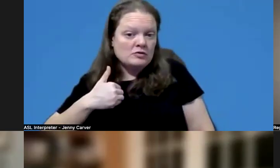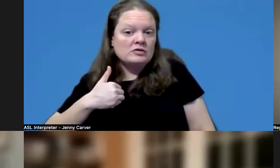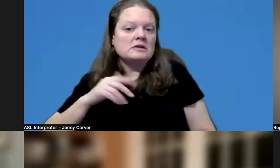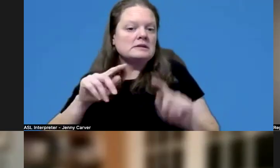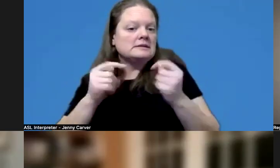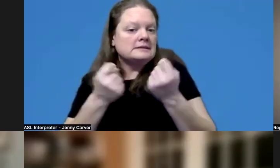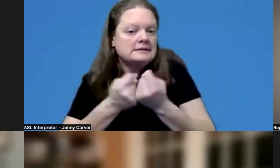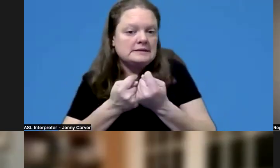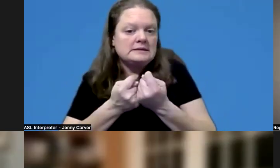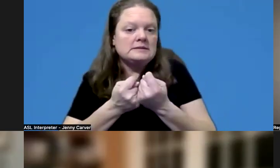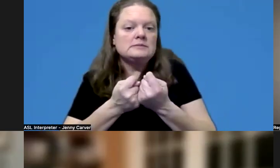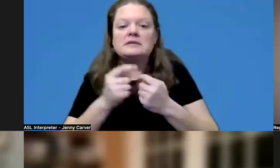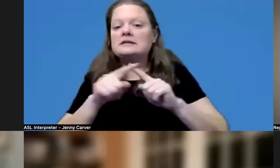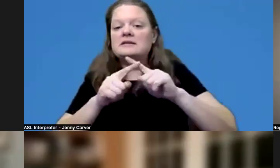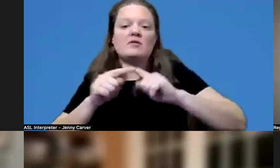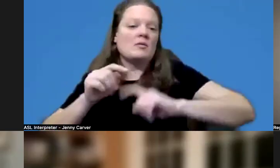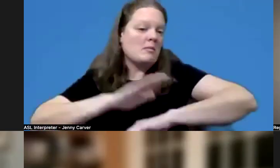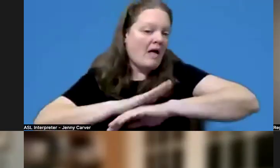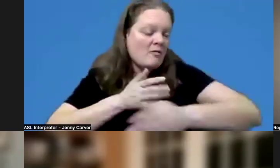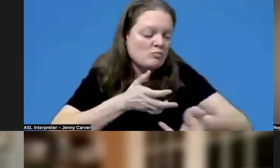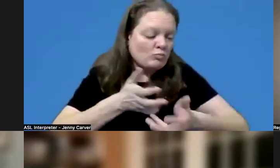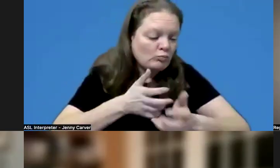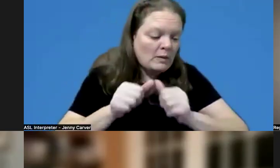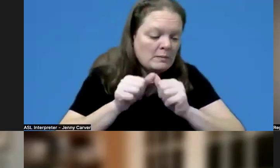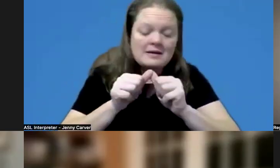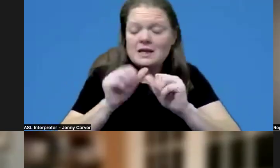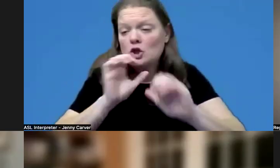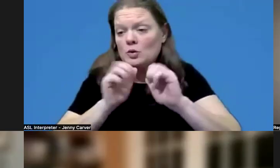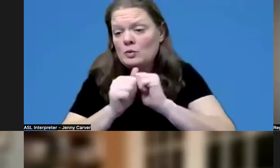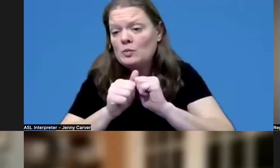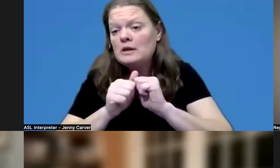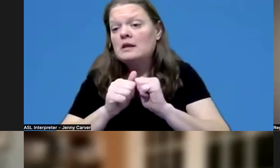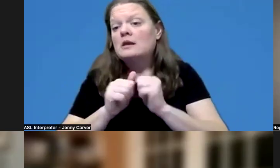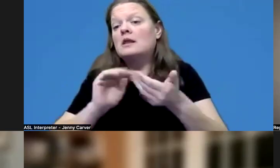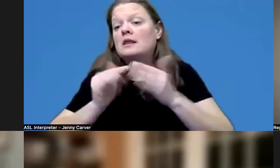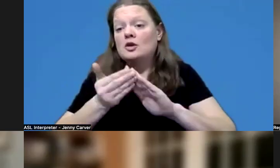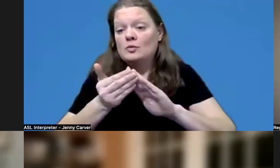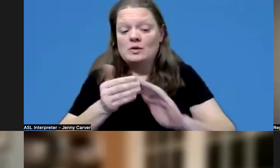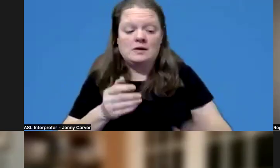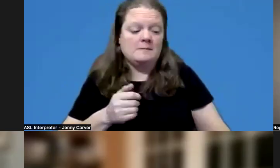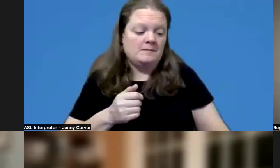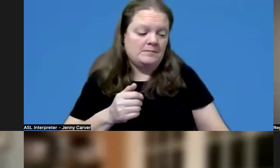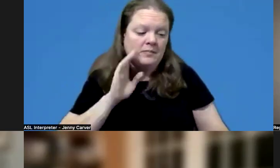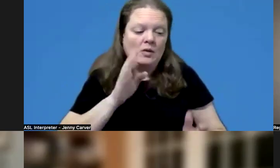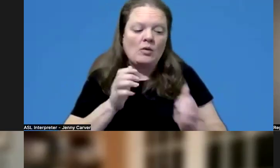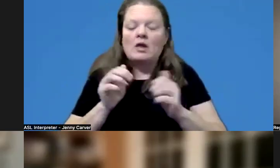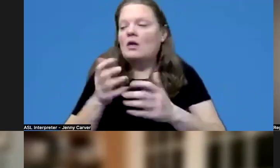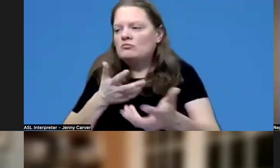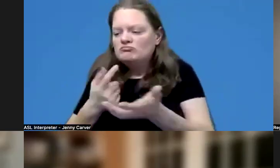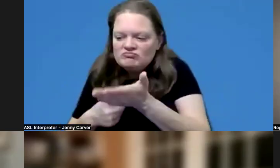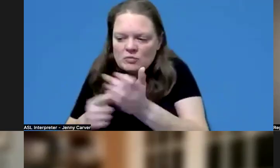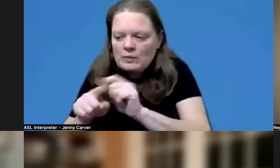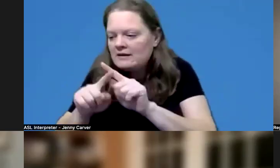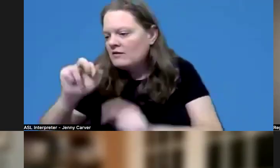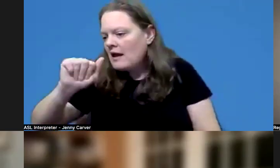teams and platforms to engage and maintain communication with the community. We'll work with the ANCs.